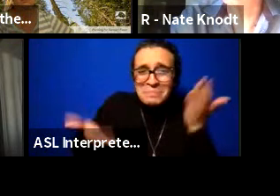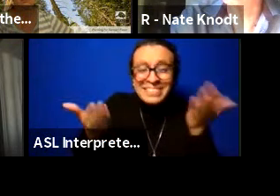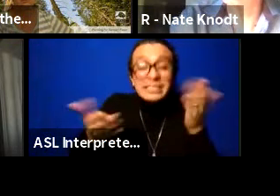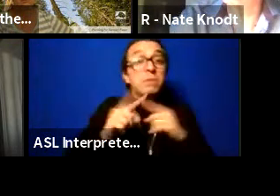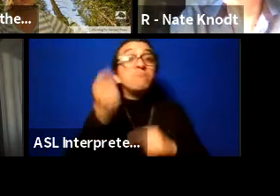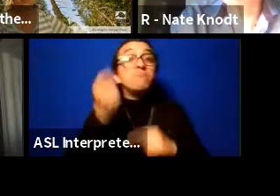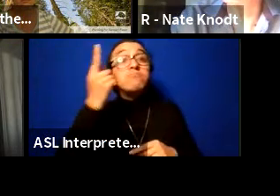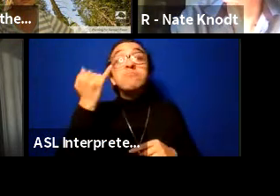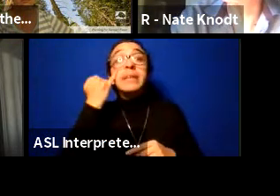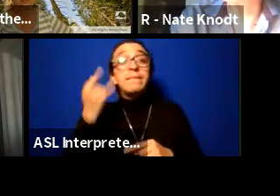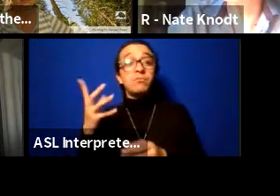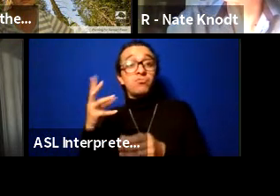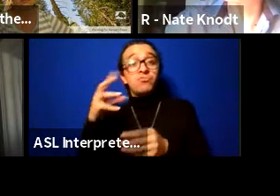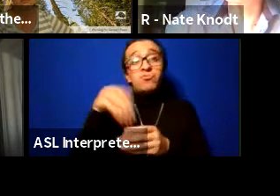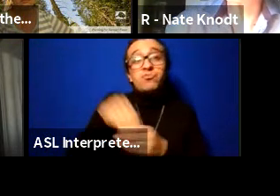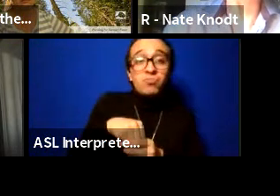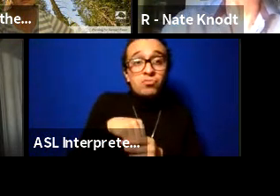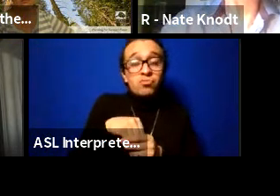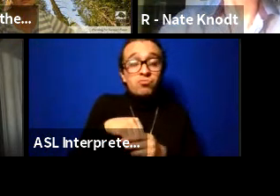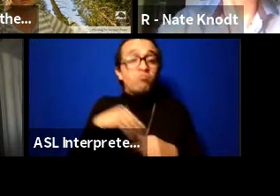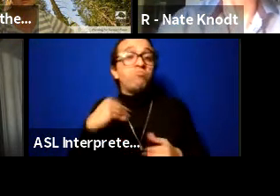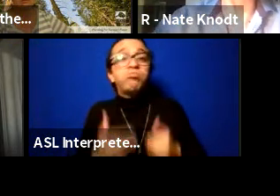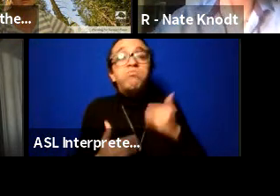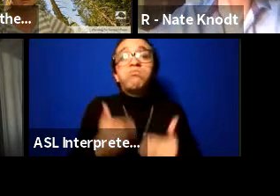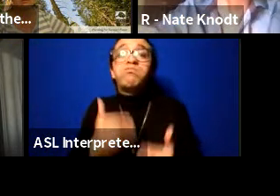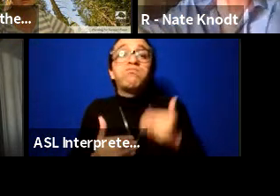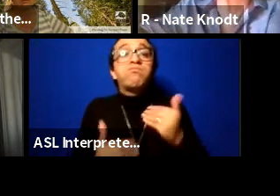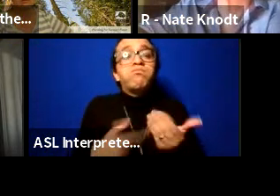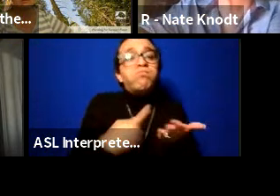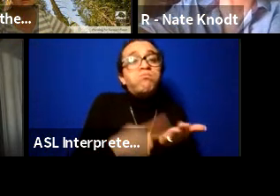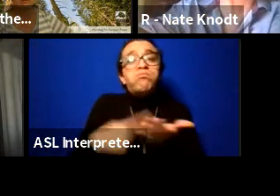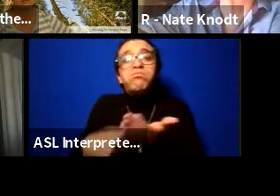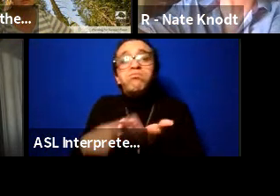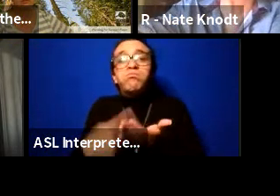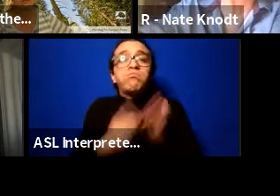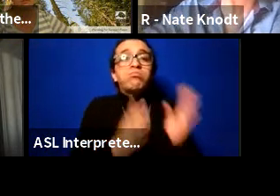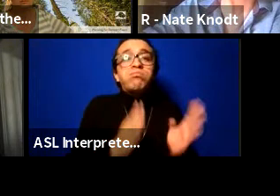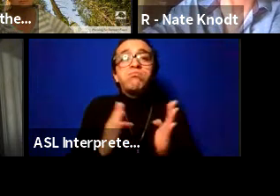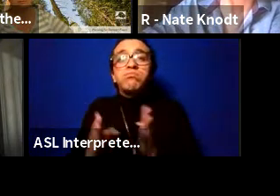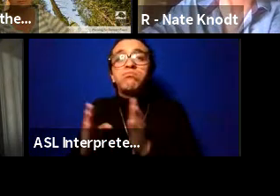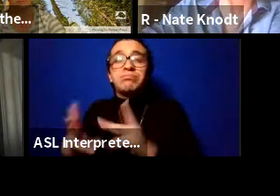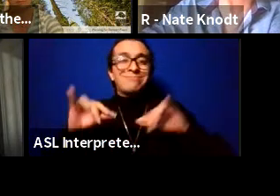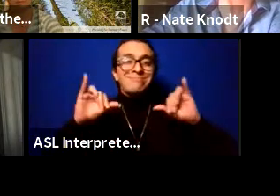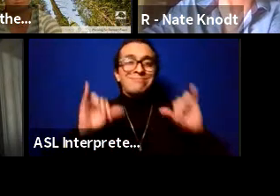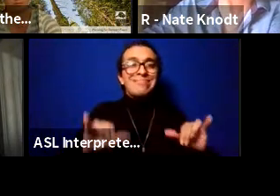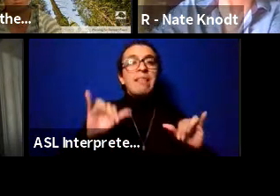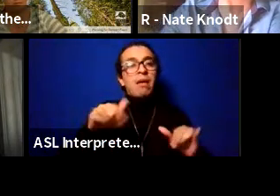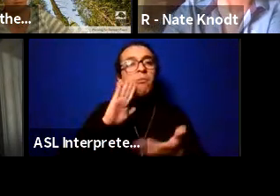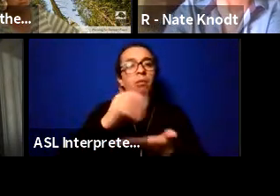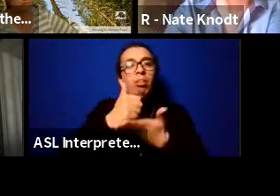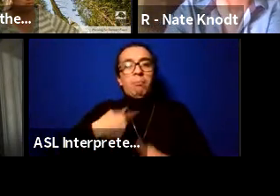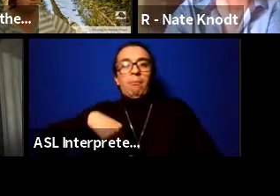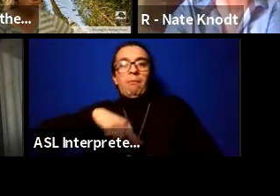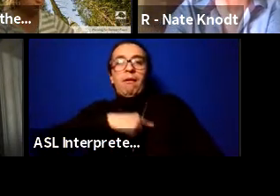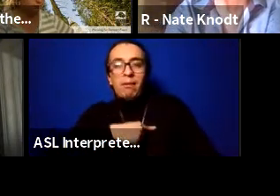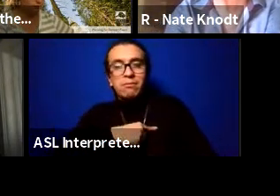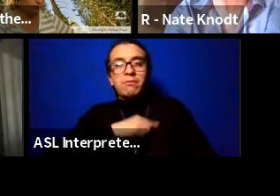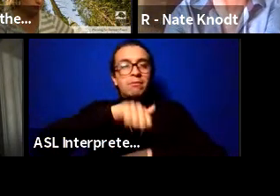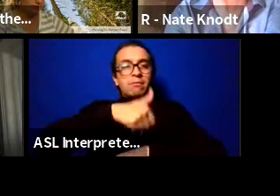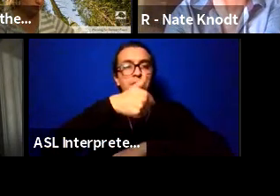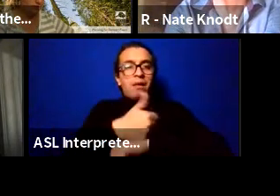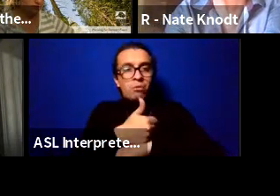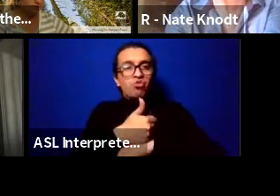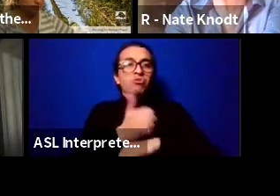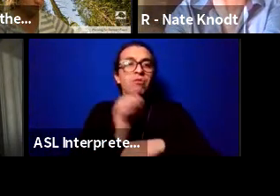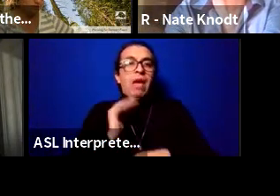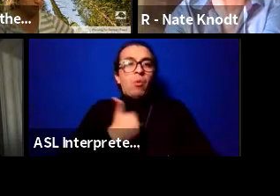go into that group and then we can kind of work through these exercises, it will help us establish main point people. And I'll say it that way